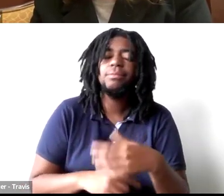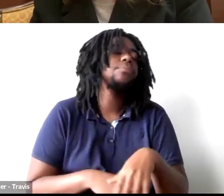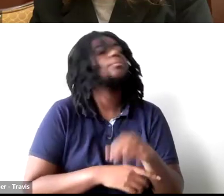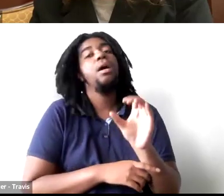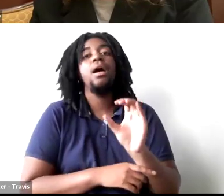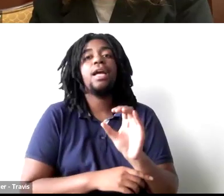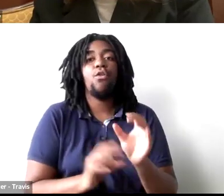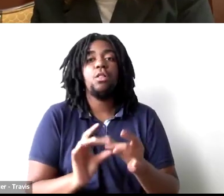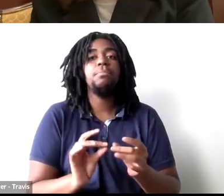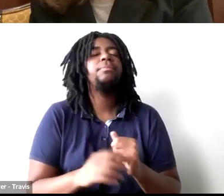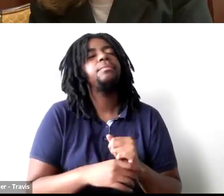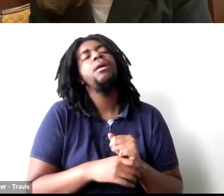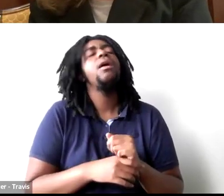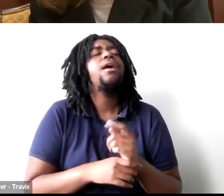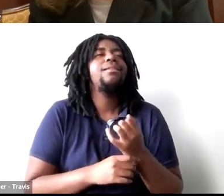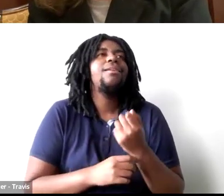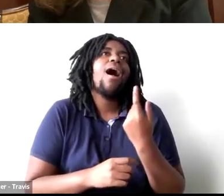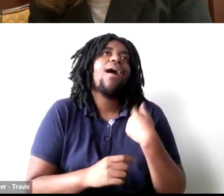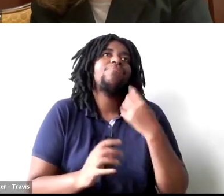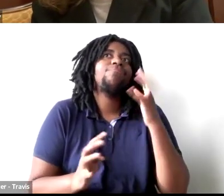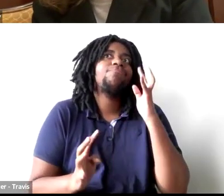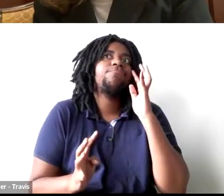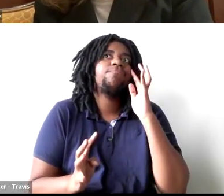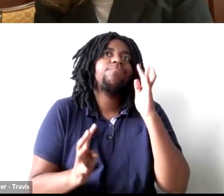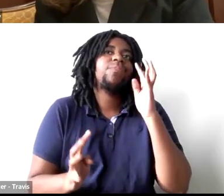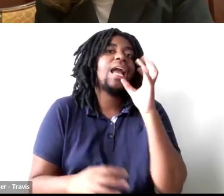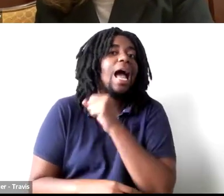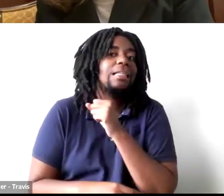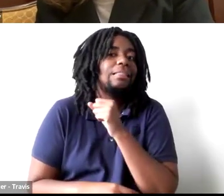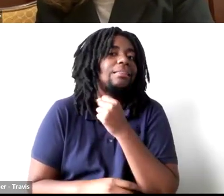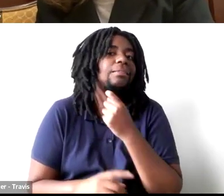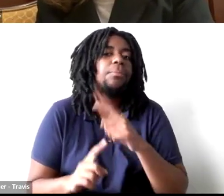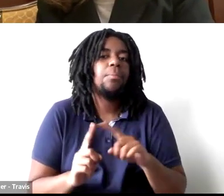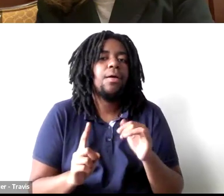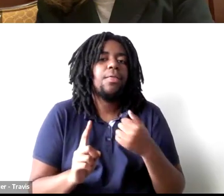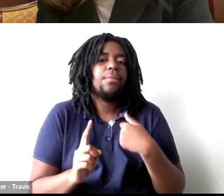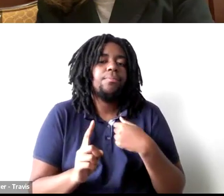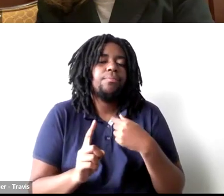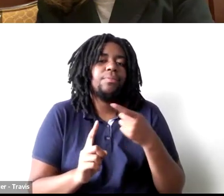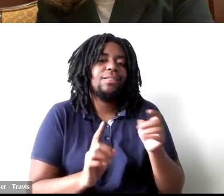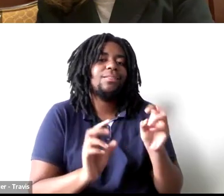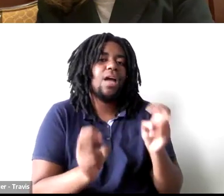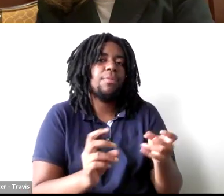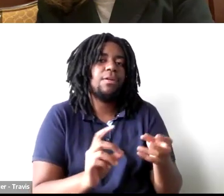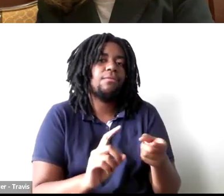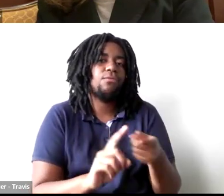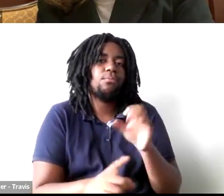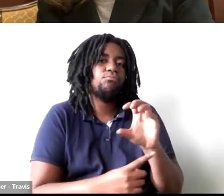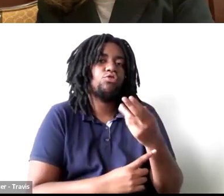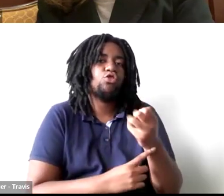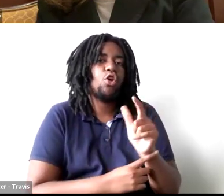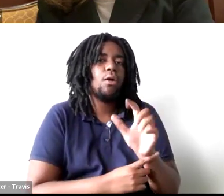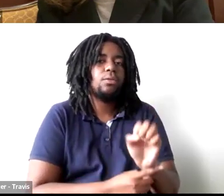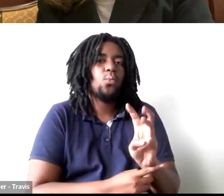that this is a comment coming from Charles Wilson Peale in his autobiography. And I think